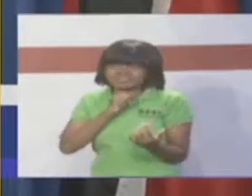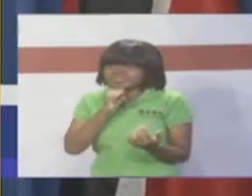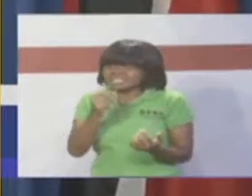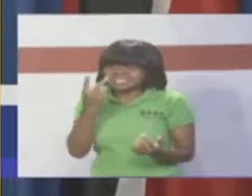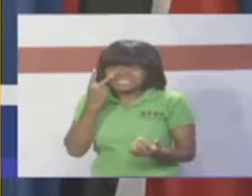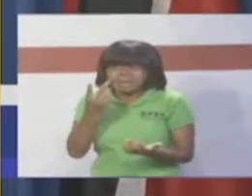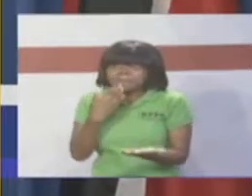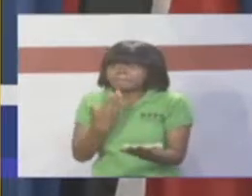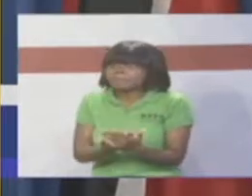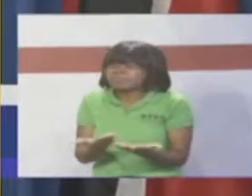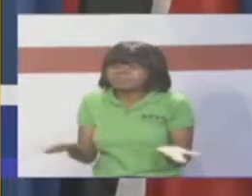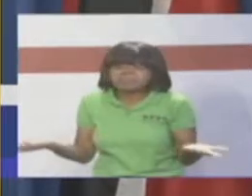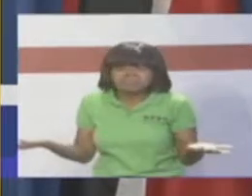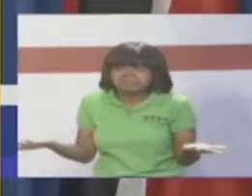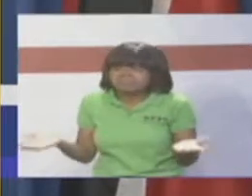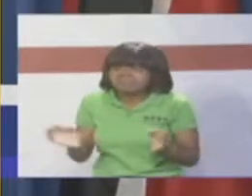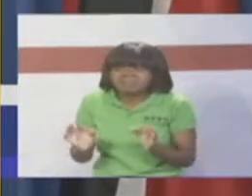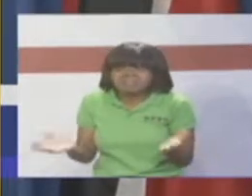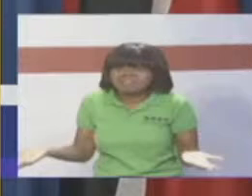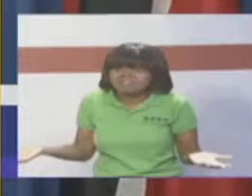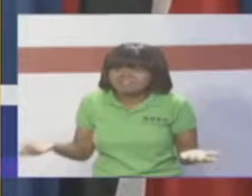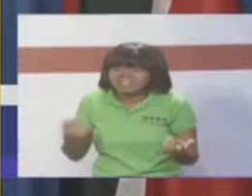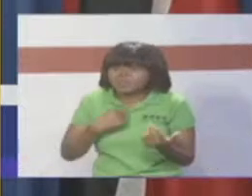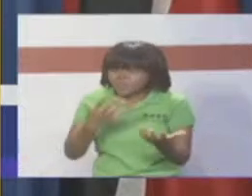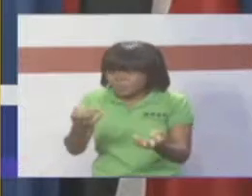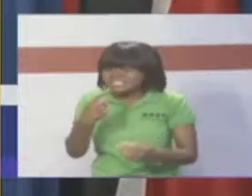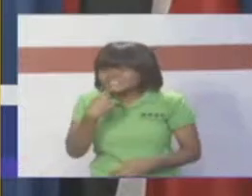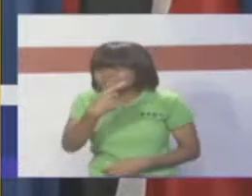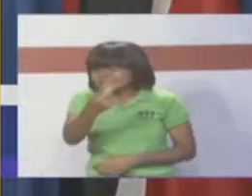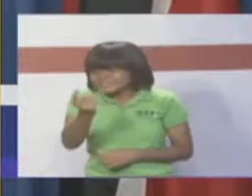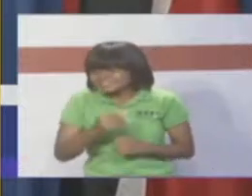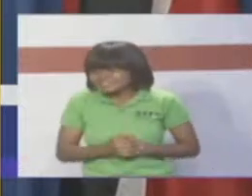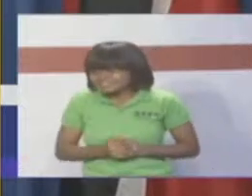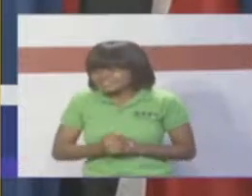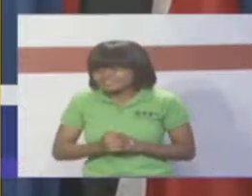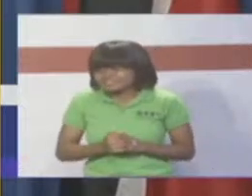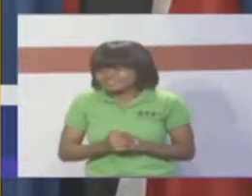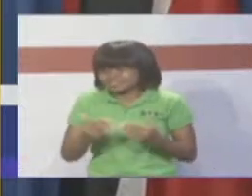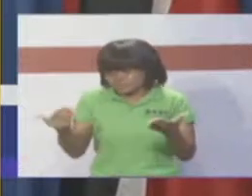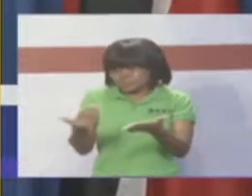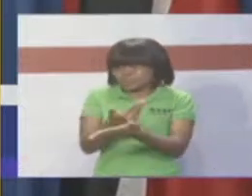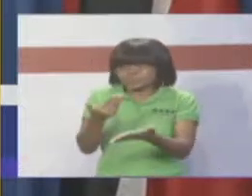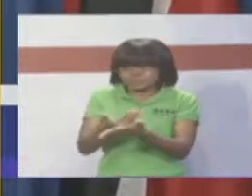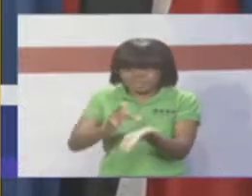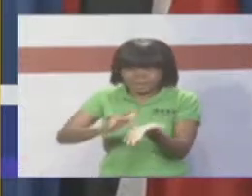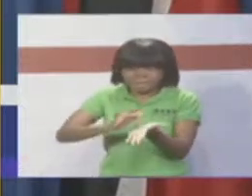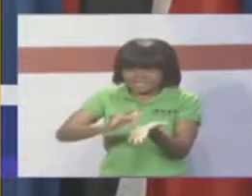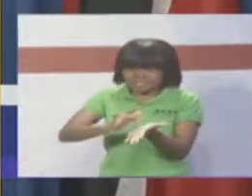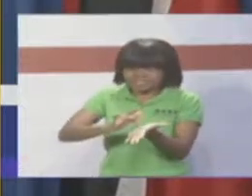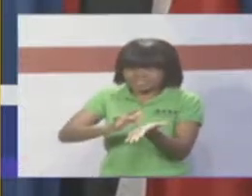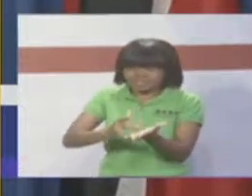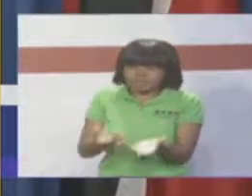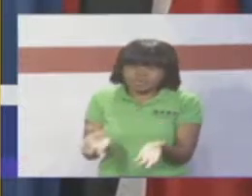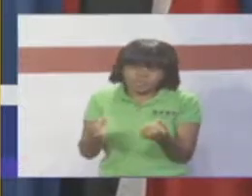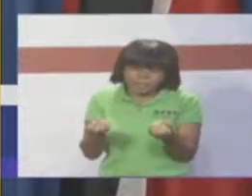let you know that the medication that they're referring to, the course of treatment for one person